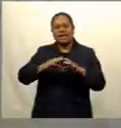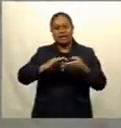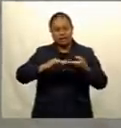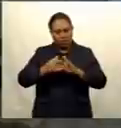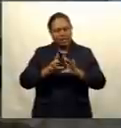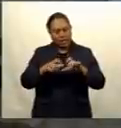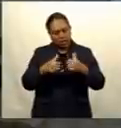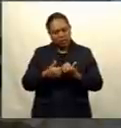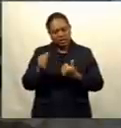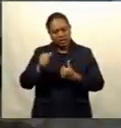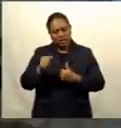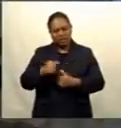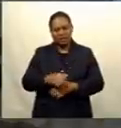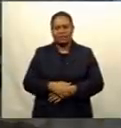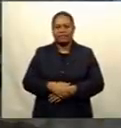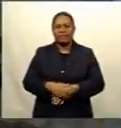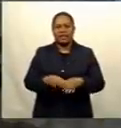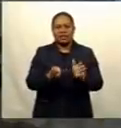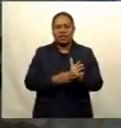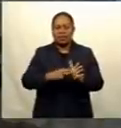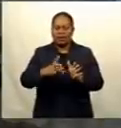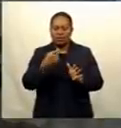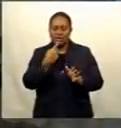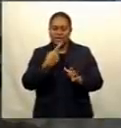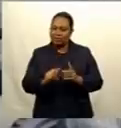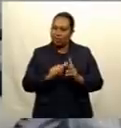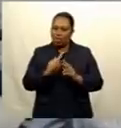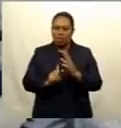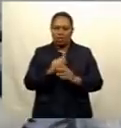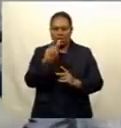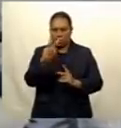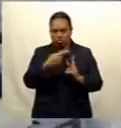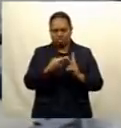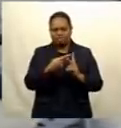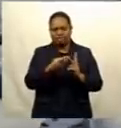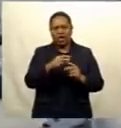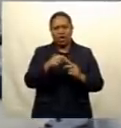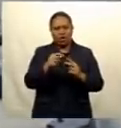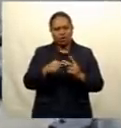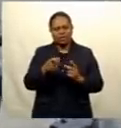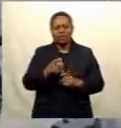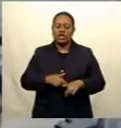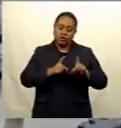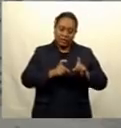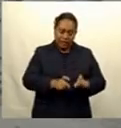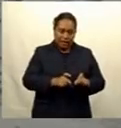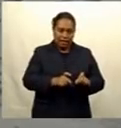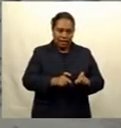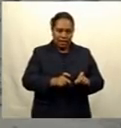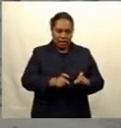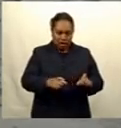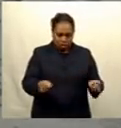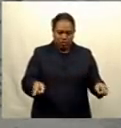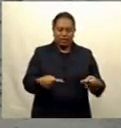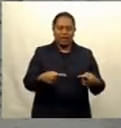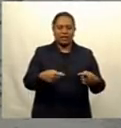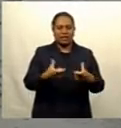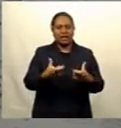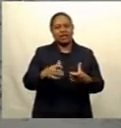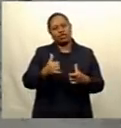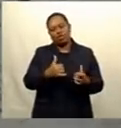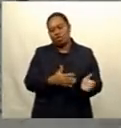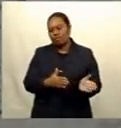that. Magoon says they have only two options, either to relocate or to stay there and overcome the challenges. Kritika